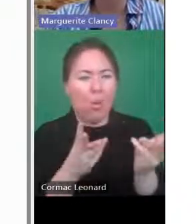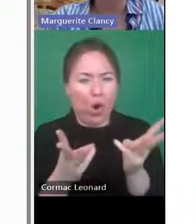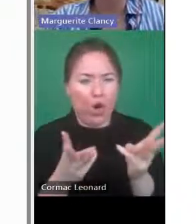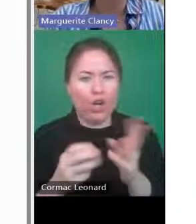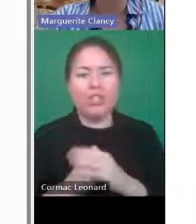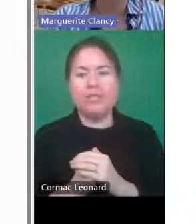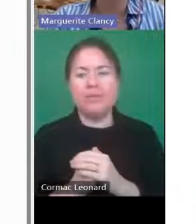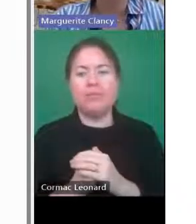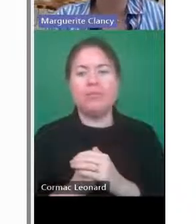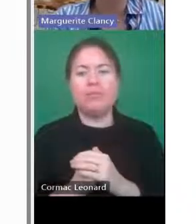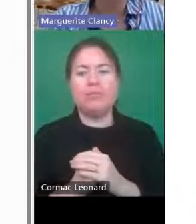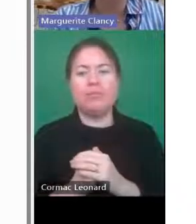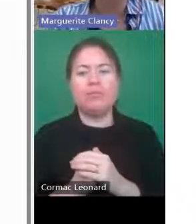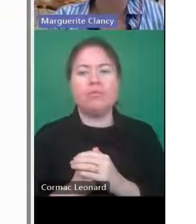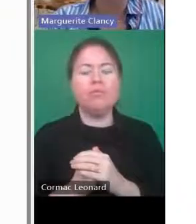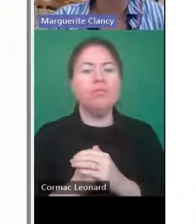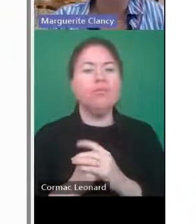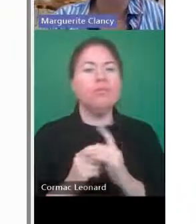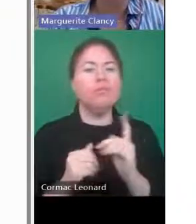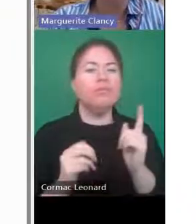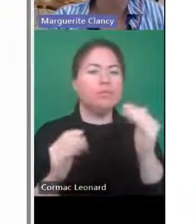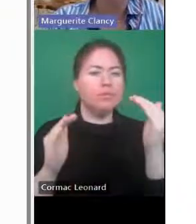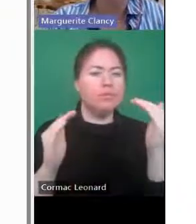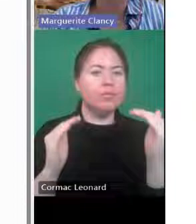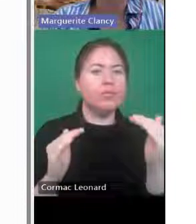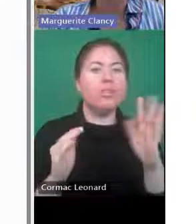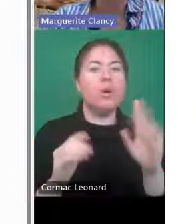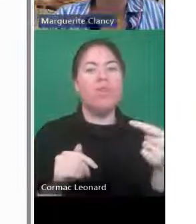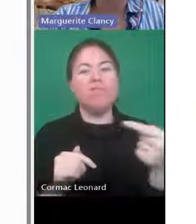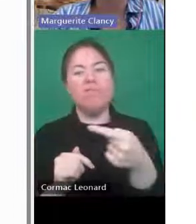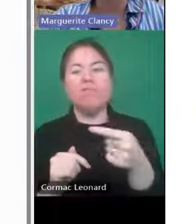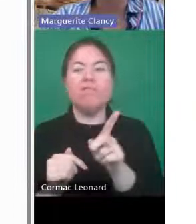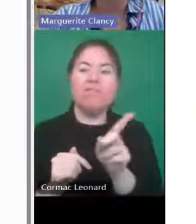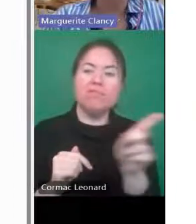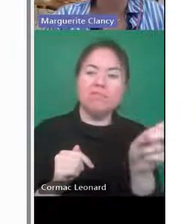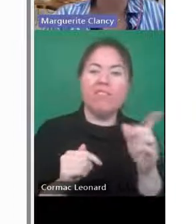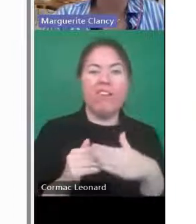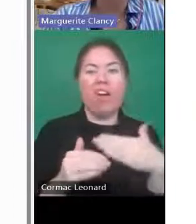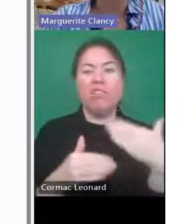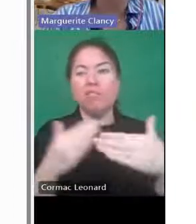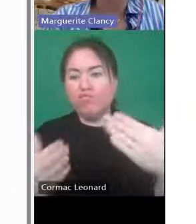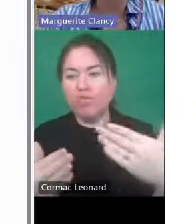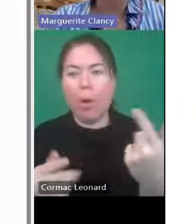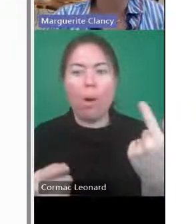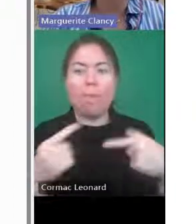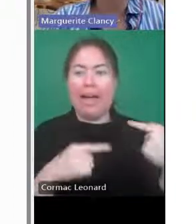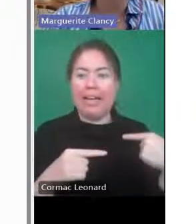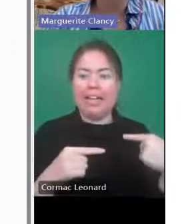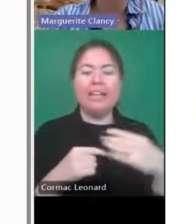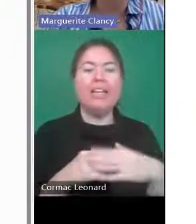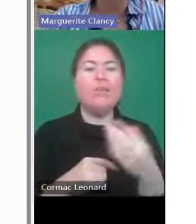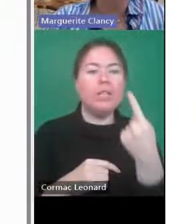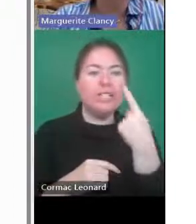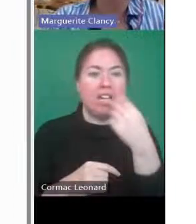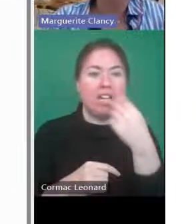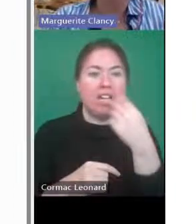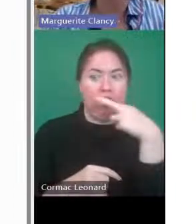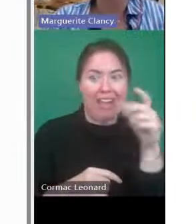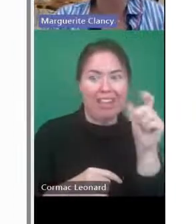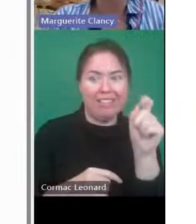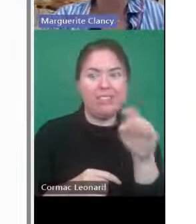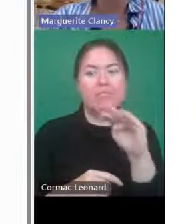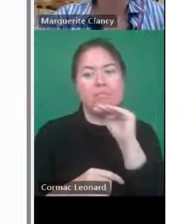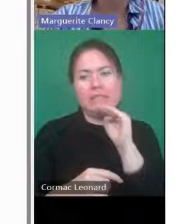to proceed through the portal using the next and back arrows. That if you see a red symbol, that means a mandatory